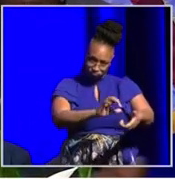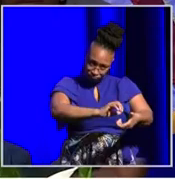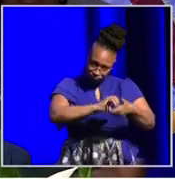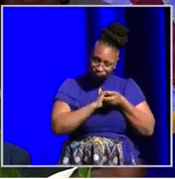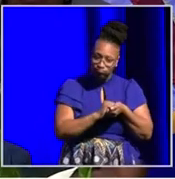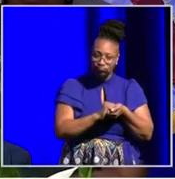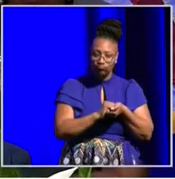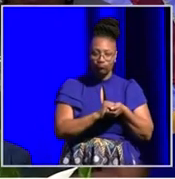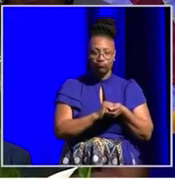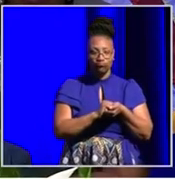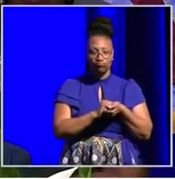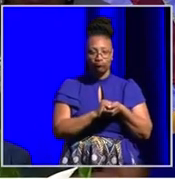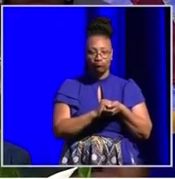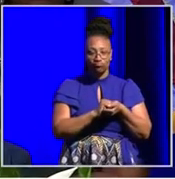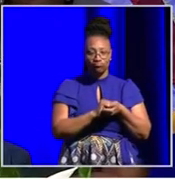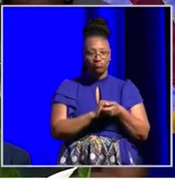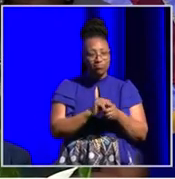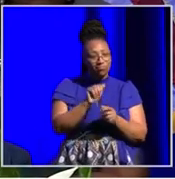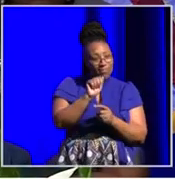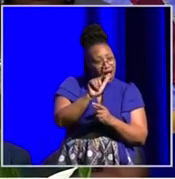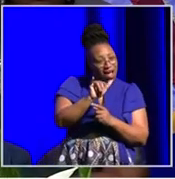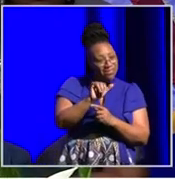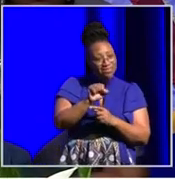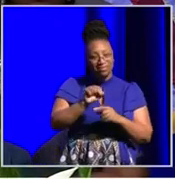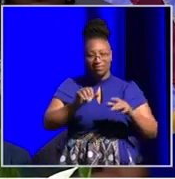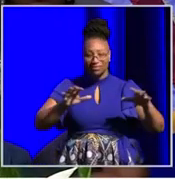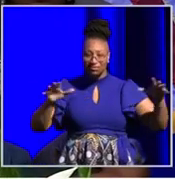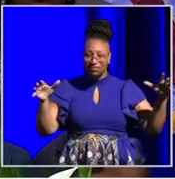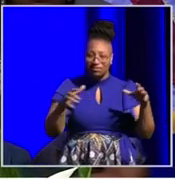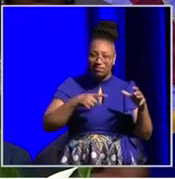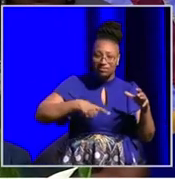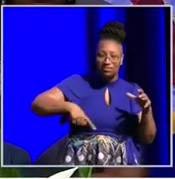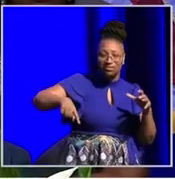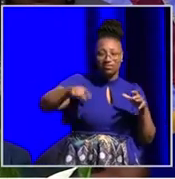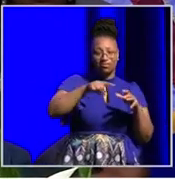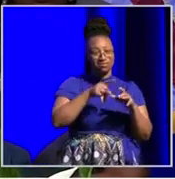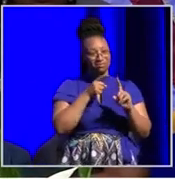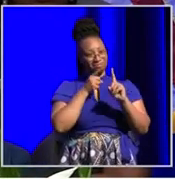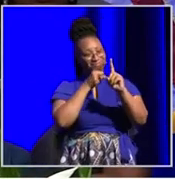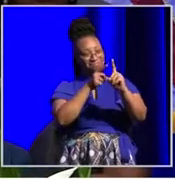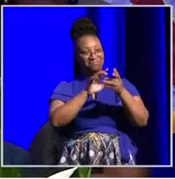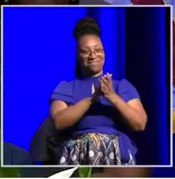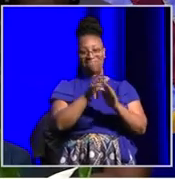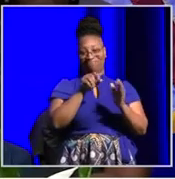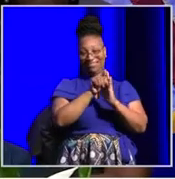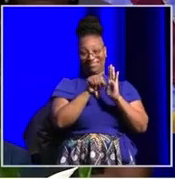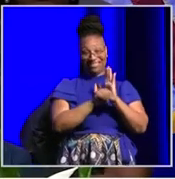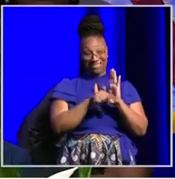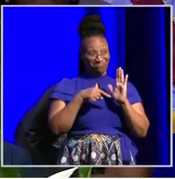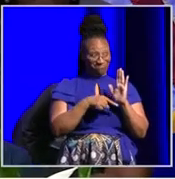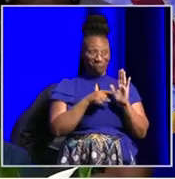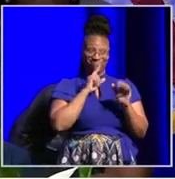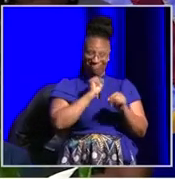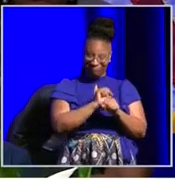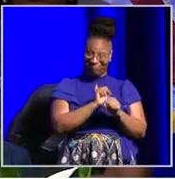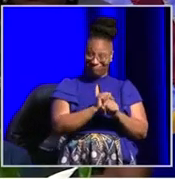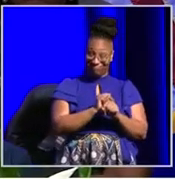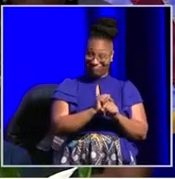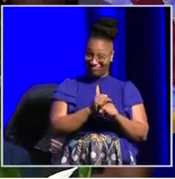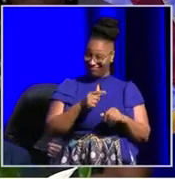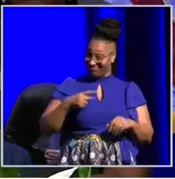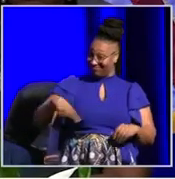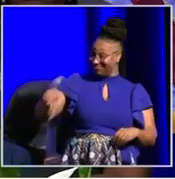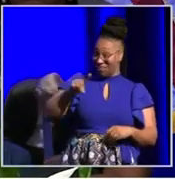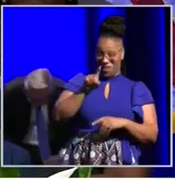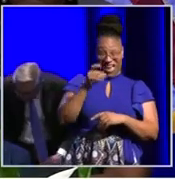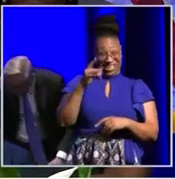country to advance D.C. statehood and to defend D.C. home rule in the 118th Congress. We